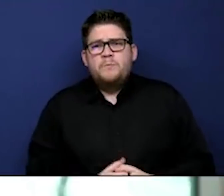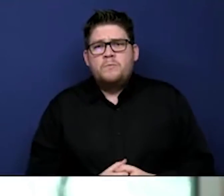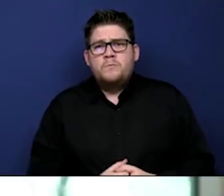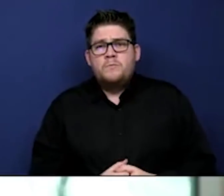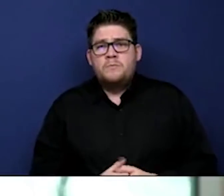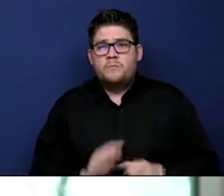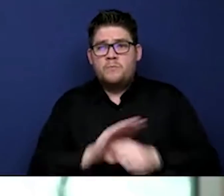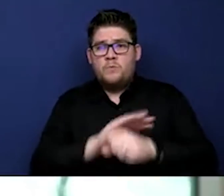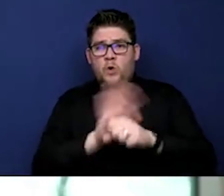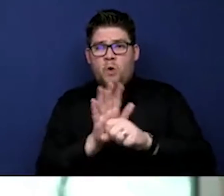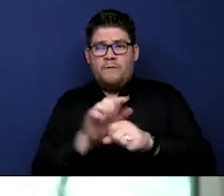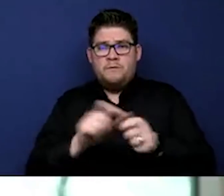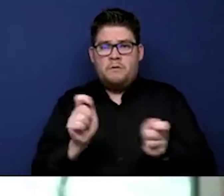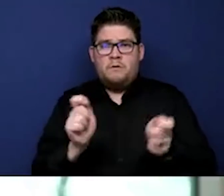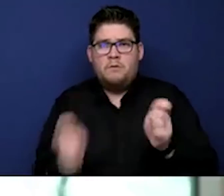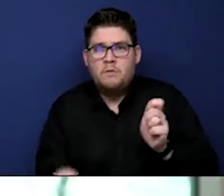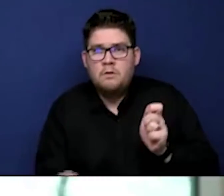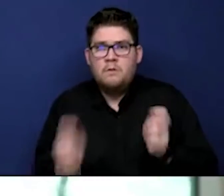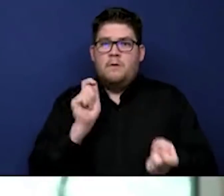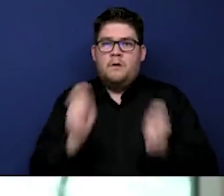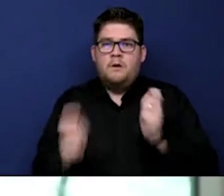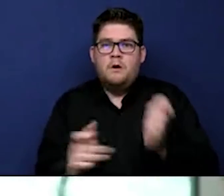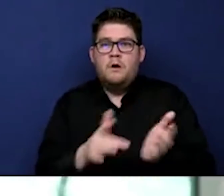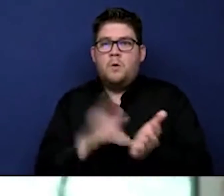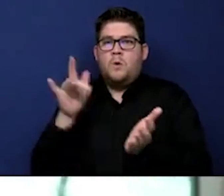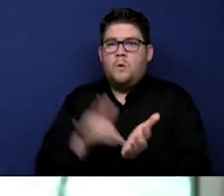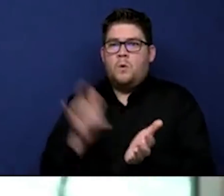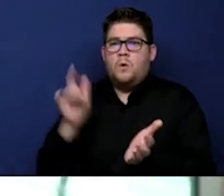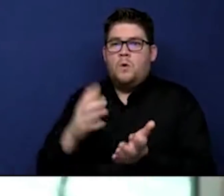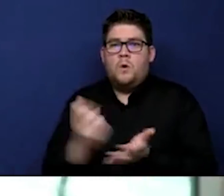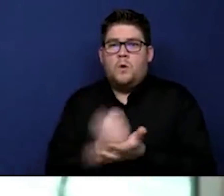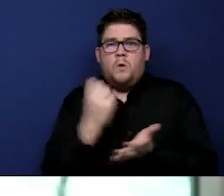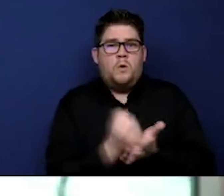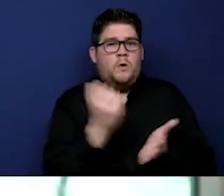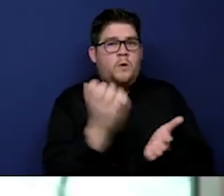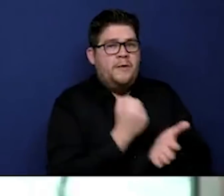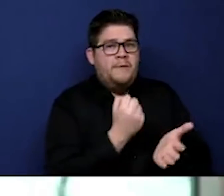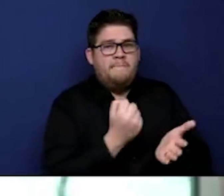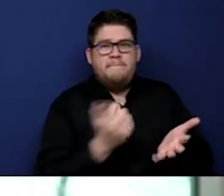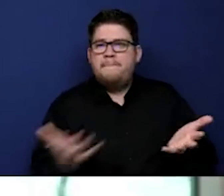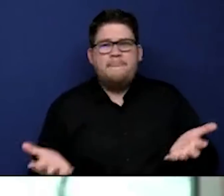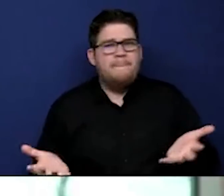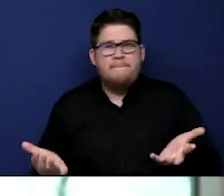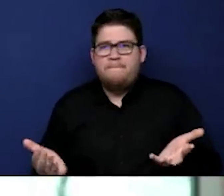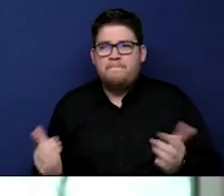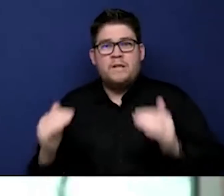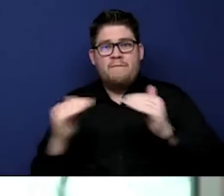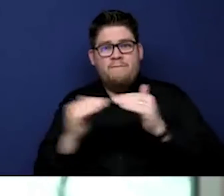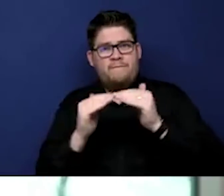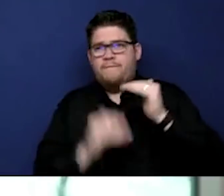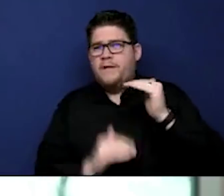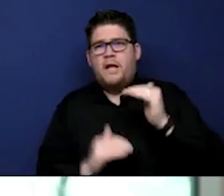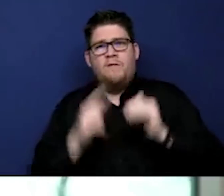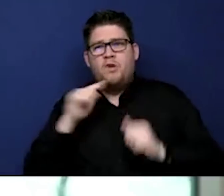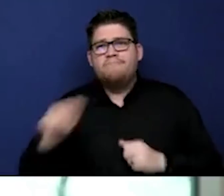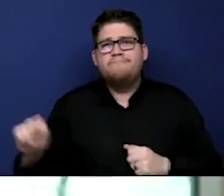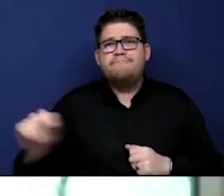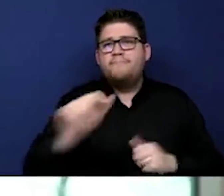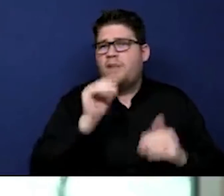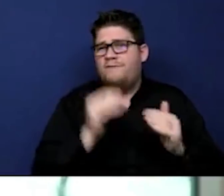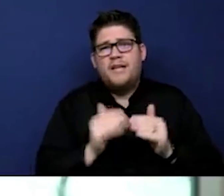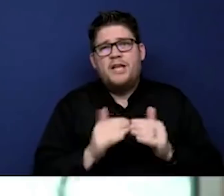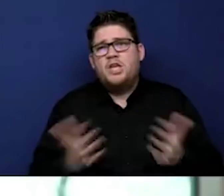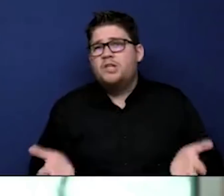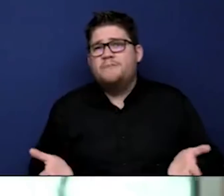adapting and is taking advantage wherever it can, and it isn't fair. But we are together in